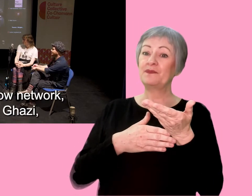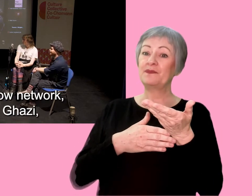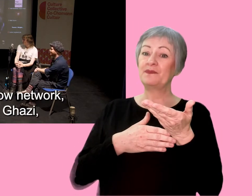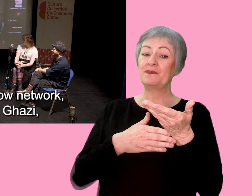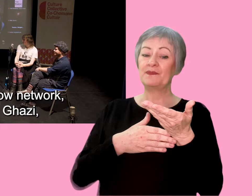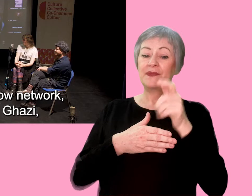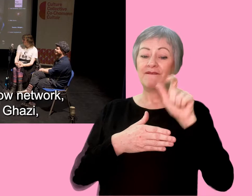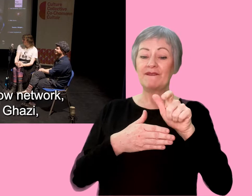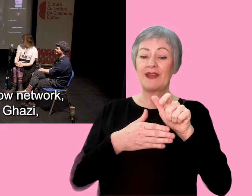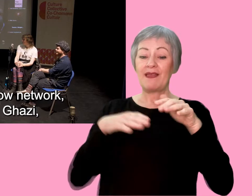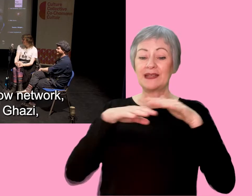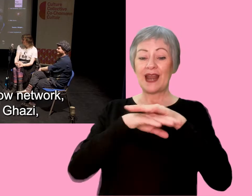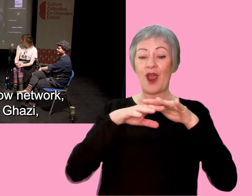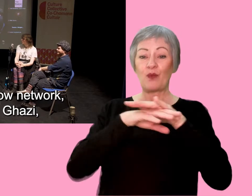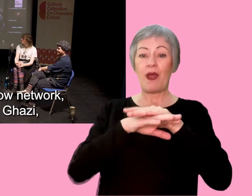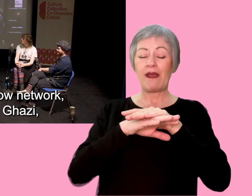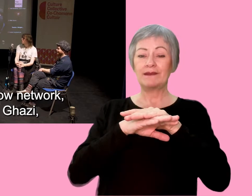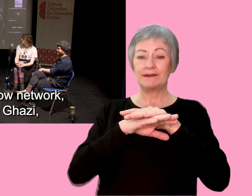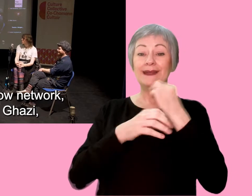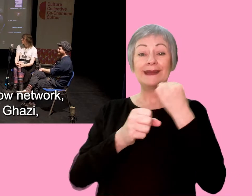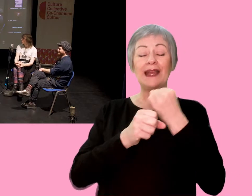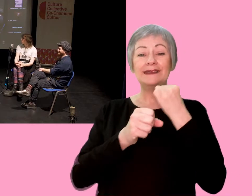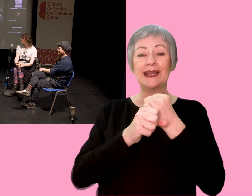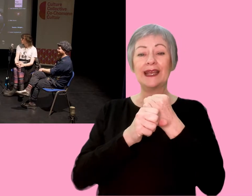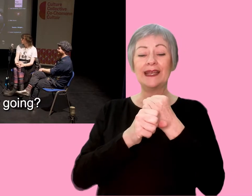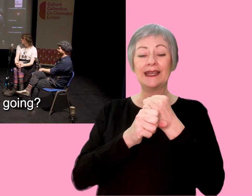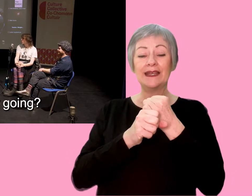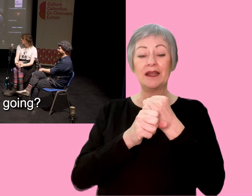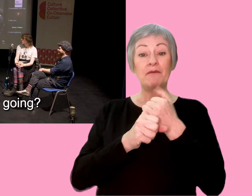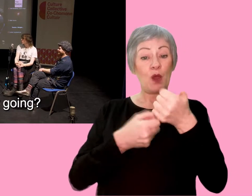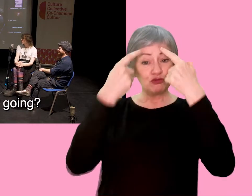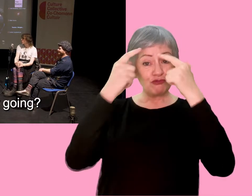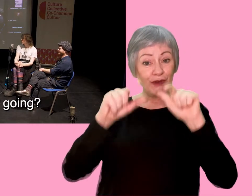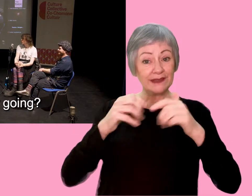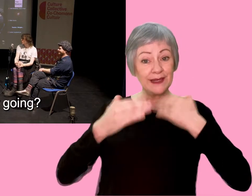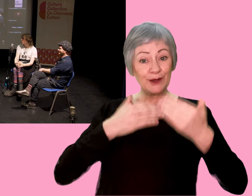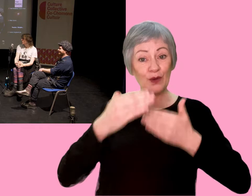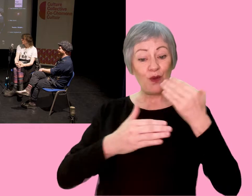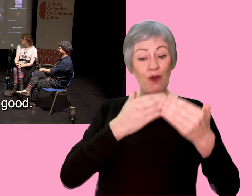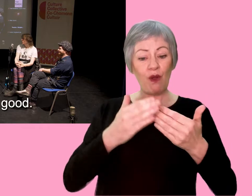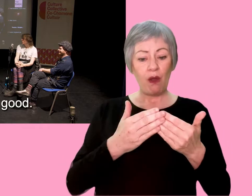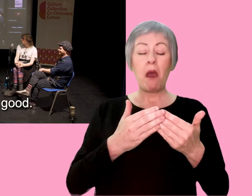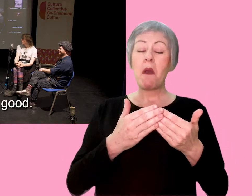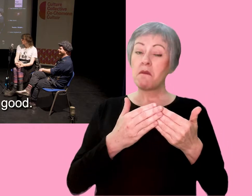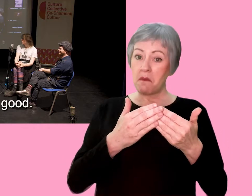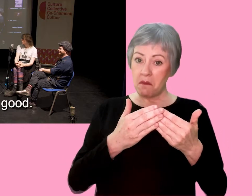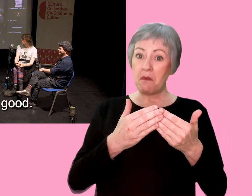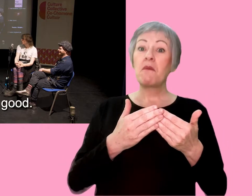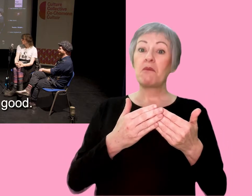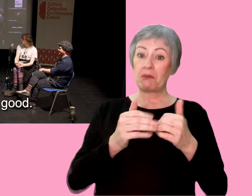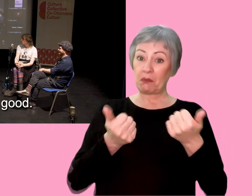fellow network, part of your network, Ghazi. How's your residency going? It's